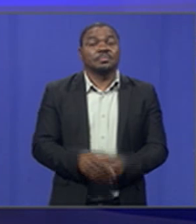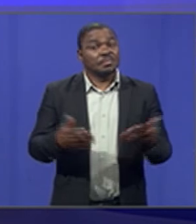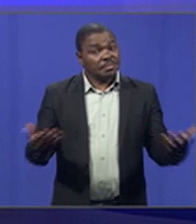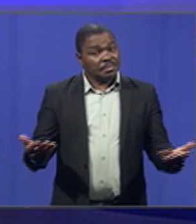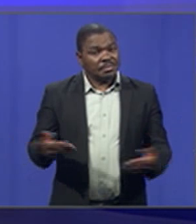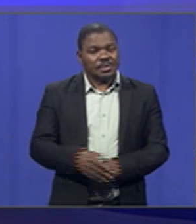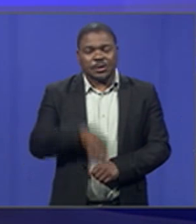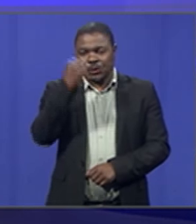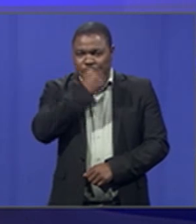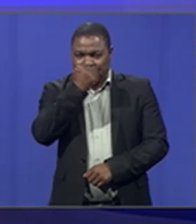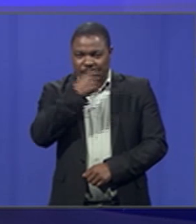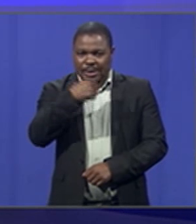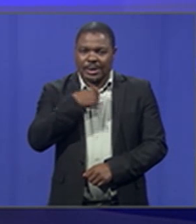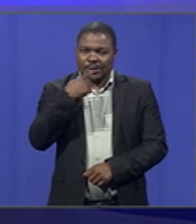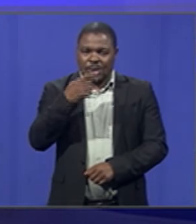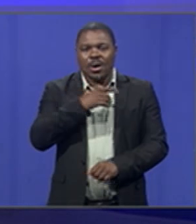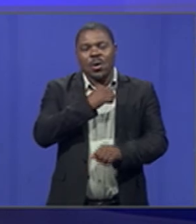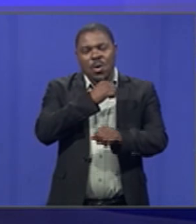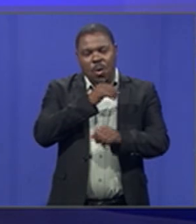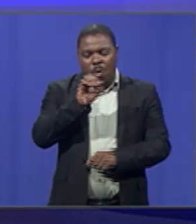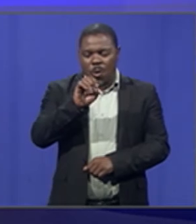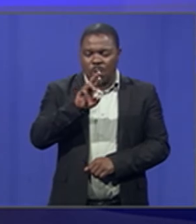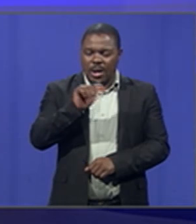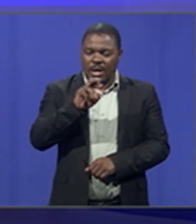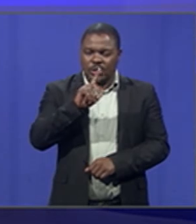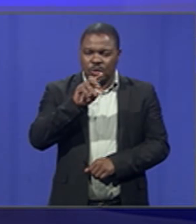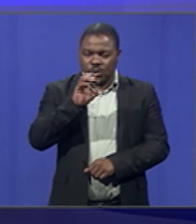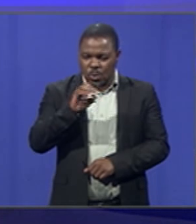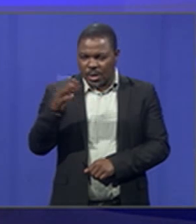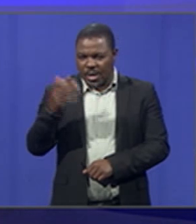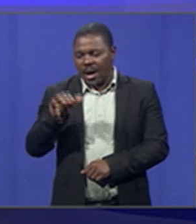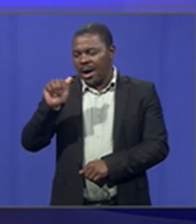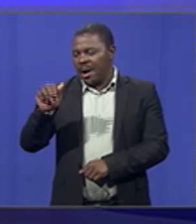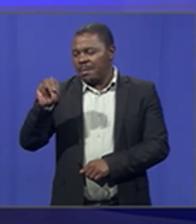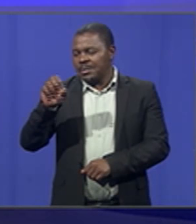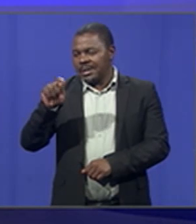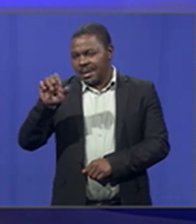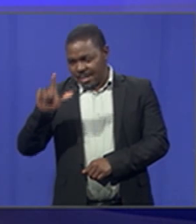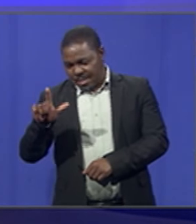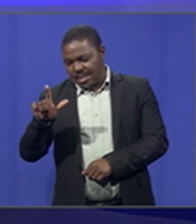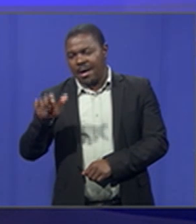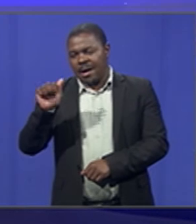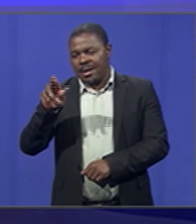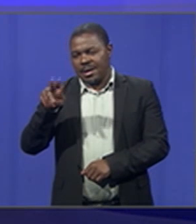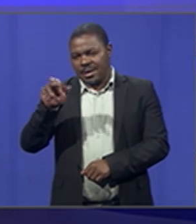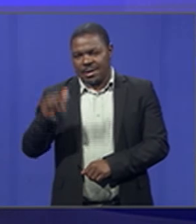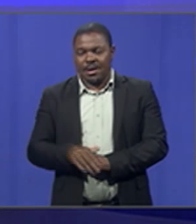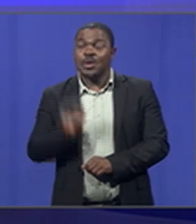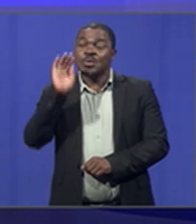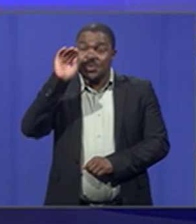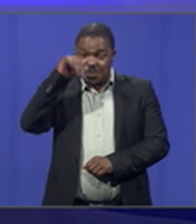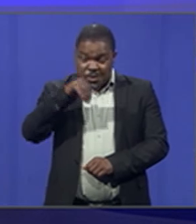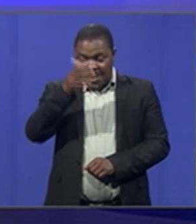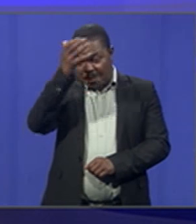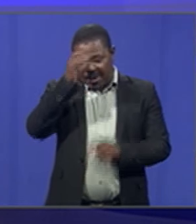Magaetso nkile matsogo metsing ke Orlando Amstel Arena. Dindilekalo tsa segonjono dikgang tsa sepedi di a latela